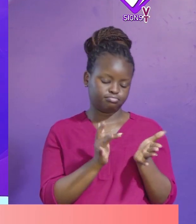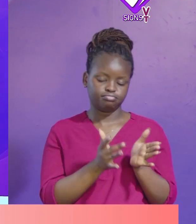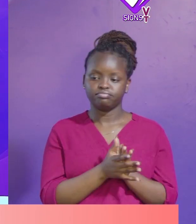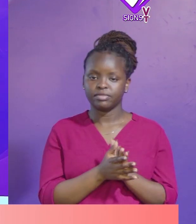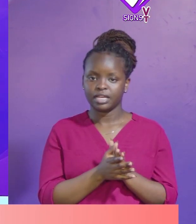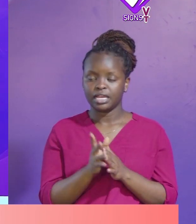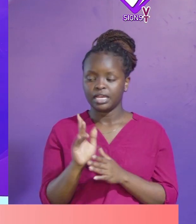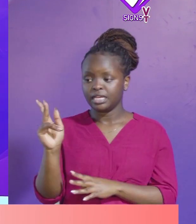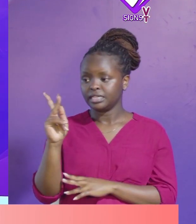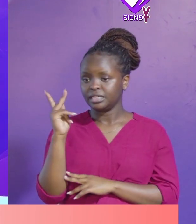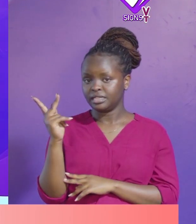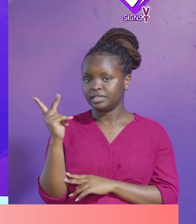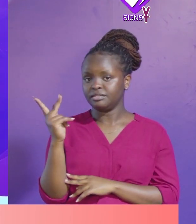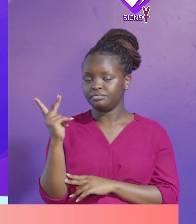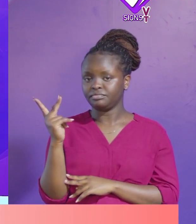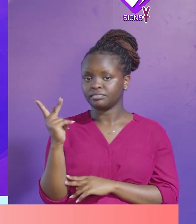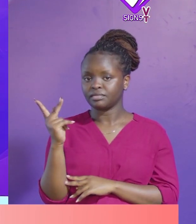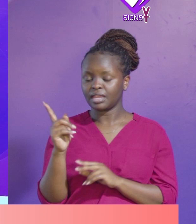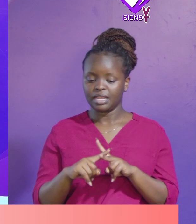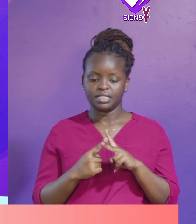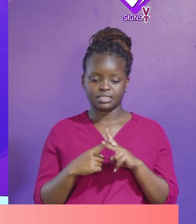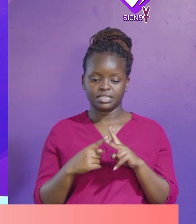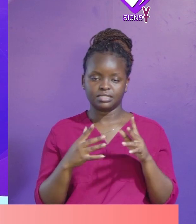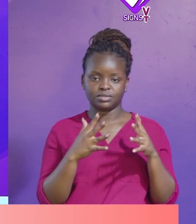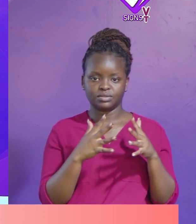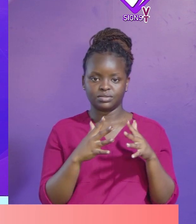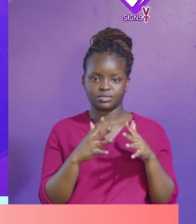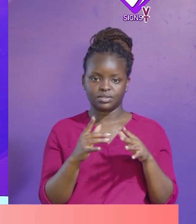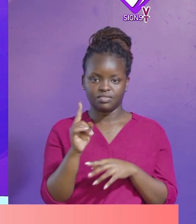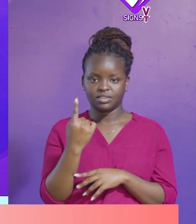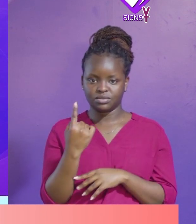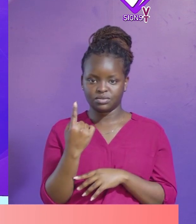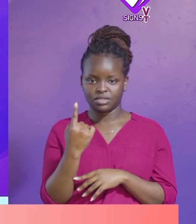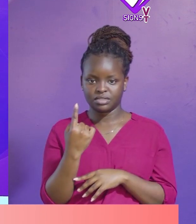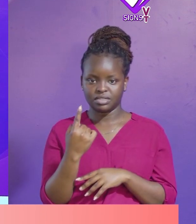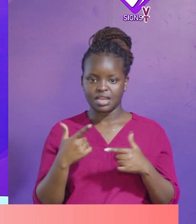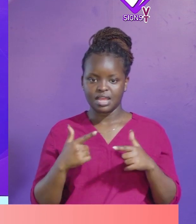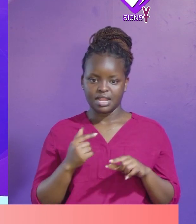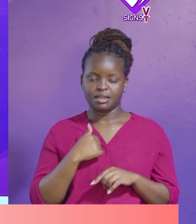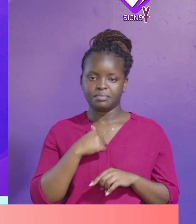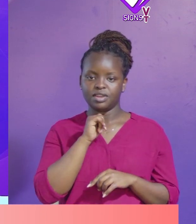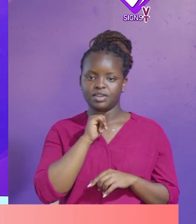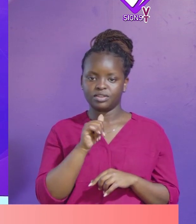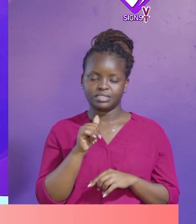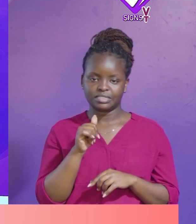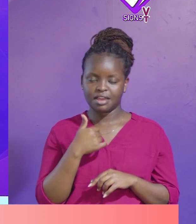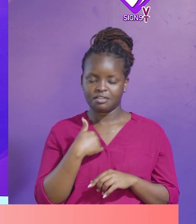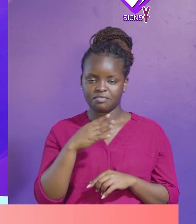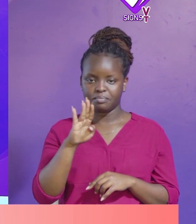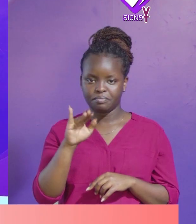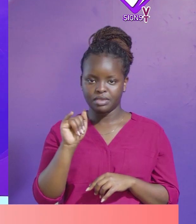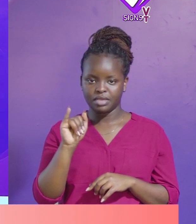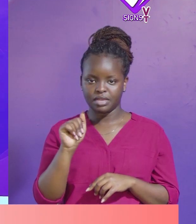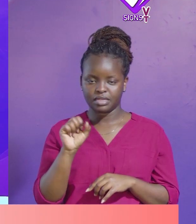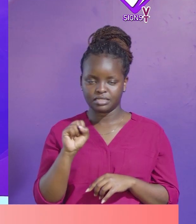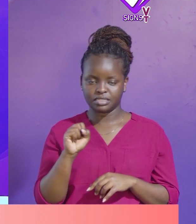Kenya, let's start with the first one first. Let me not be biased for today. United States came first